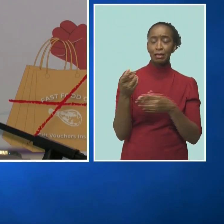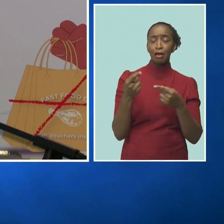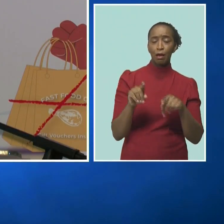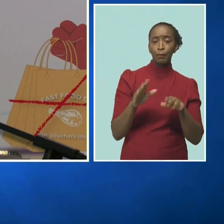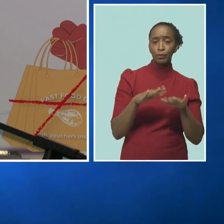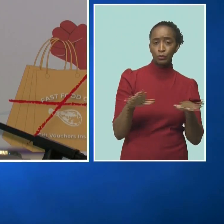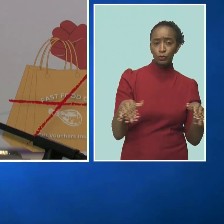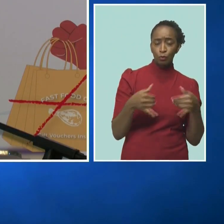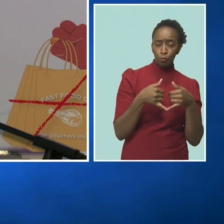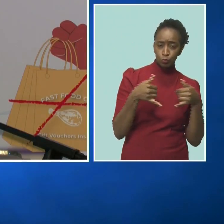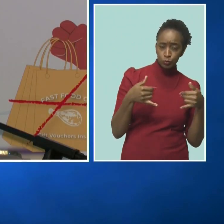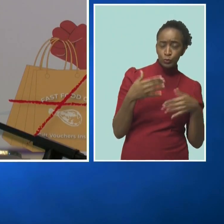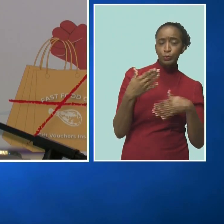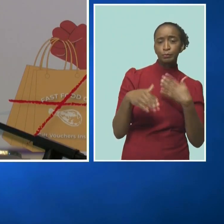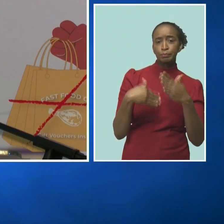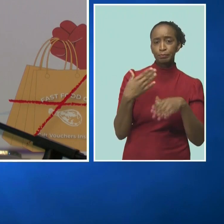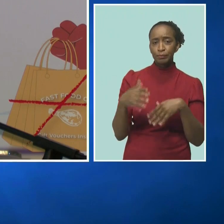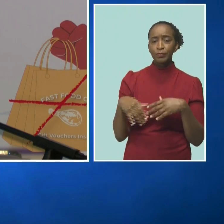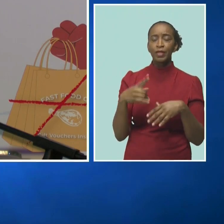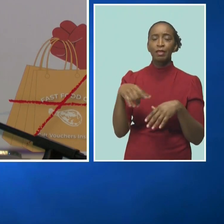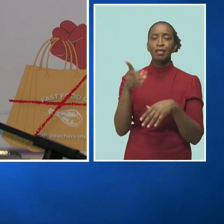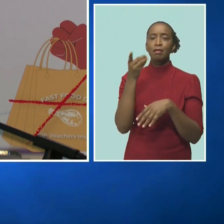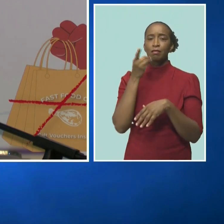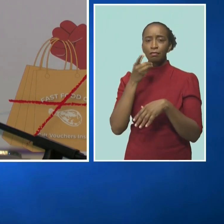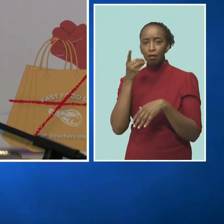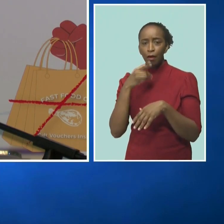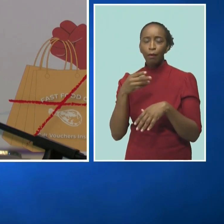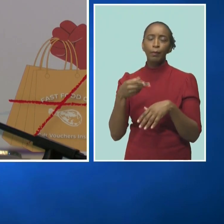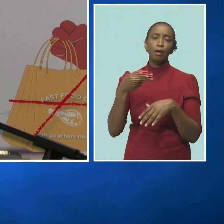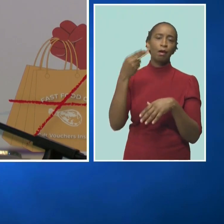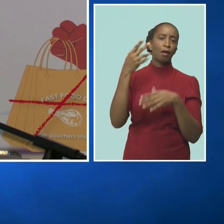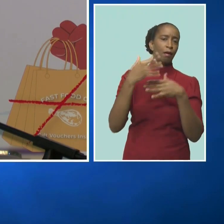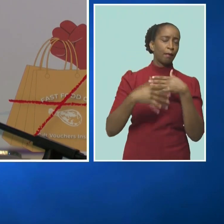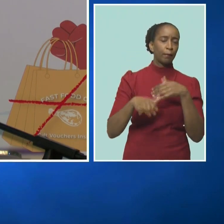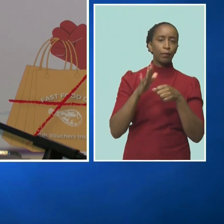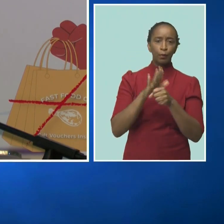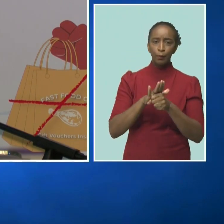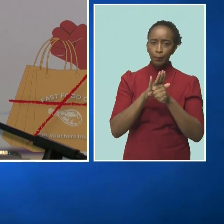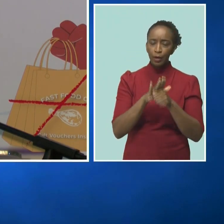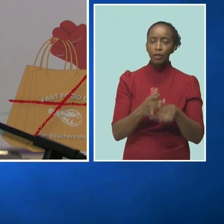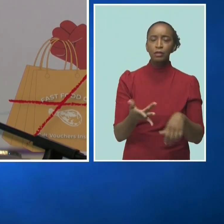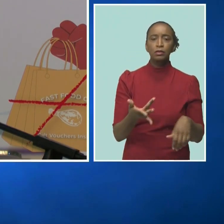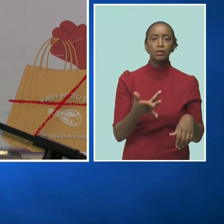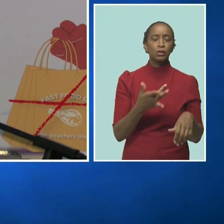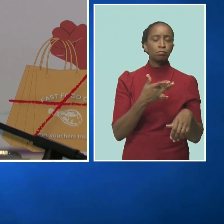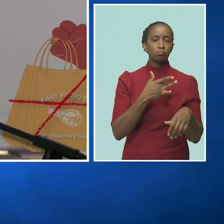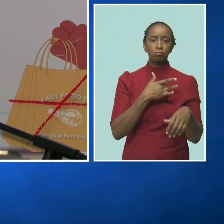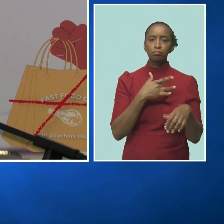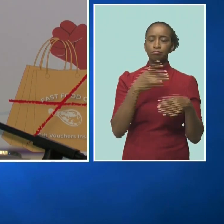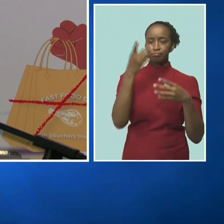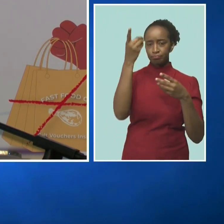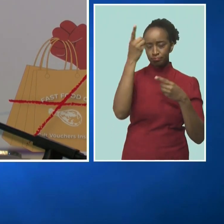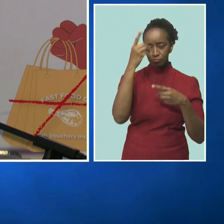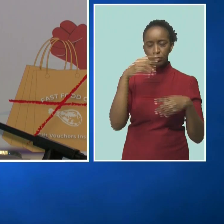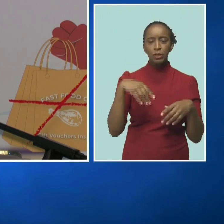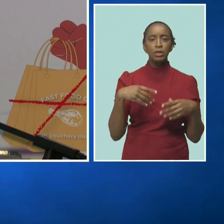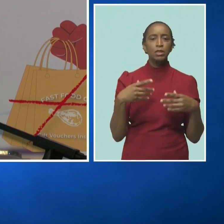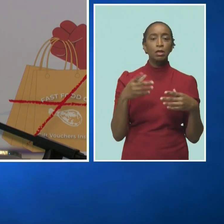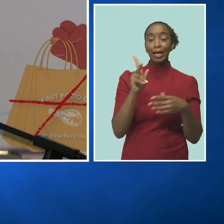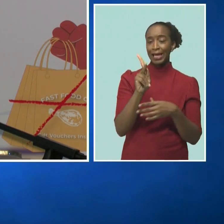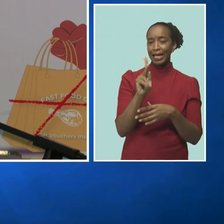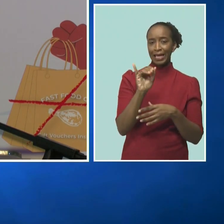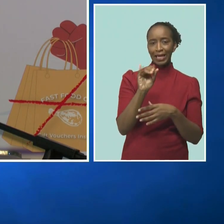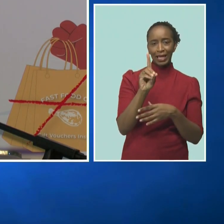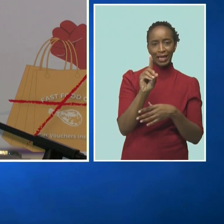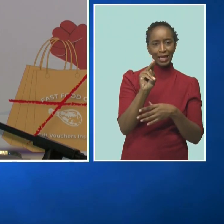NCDs such as diabetes, hypertension, and chronic kidney disease later in life. And then the typical final common pathway